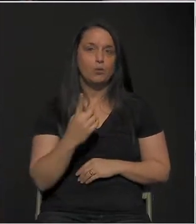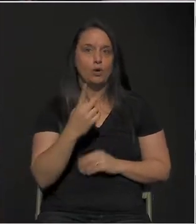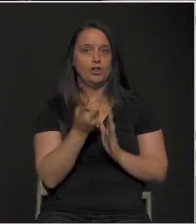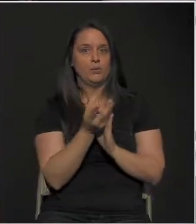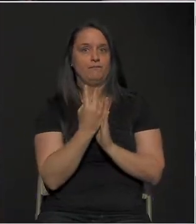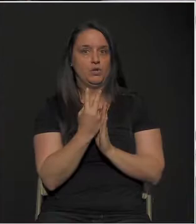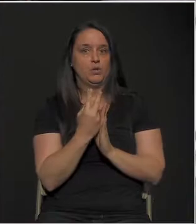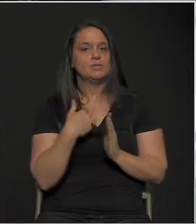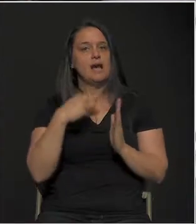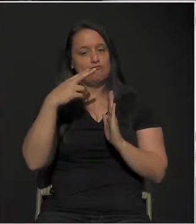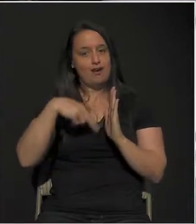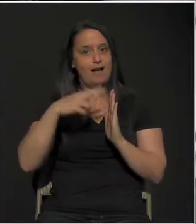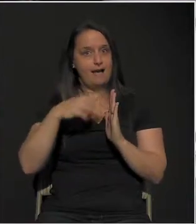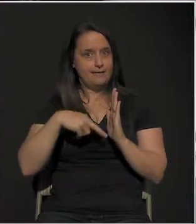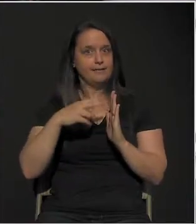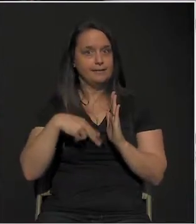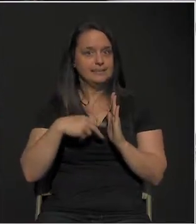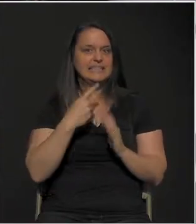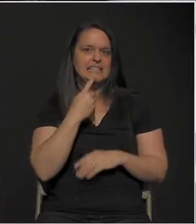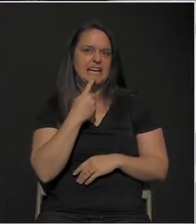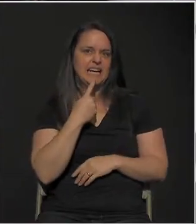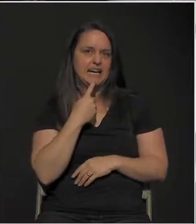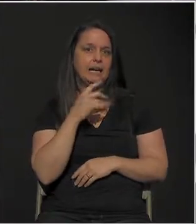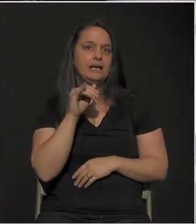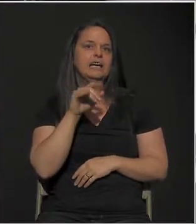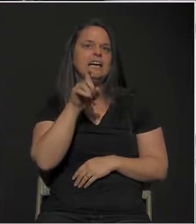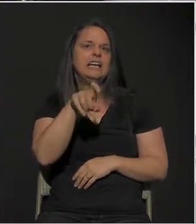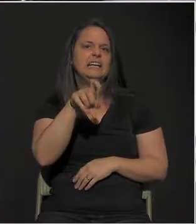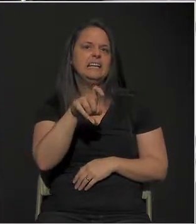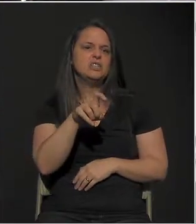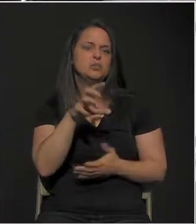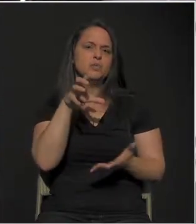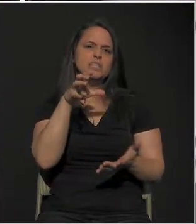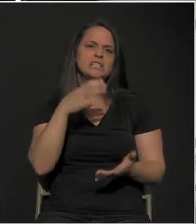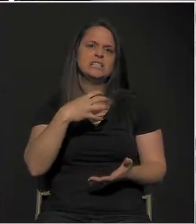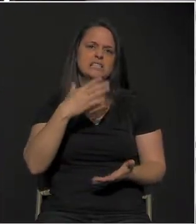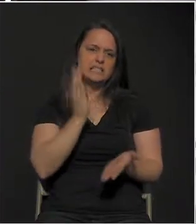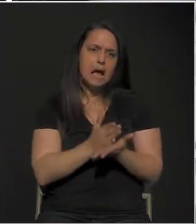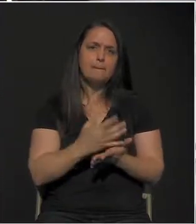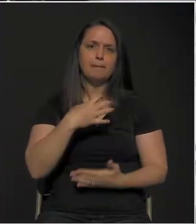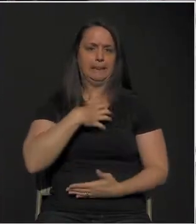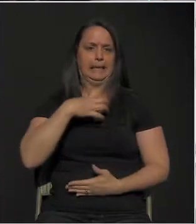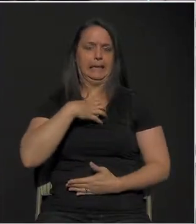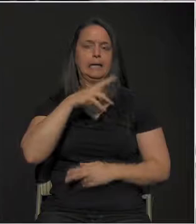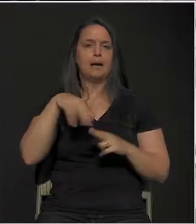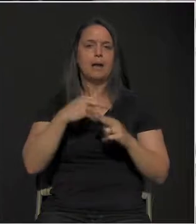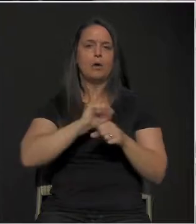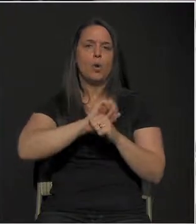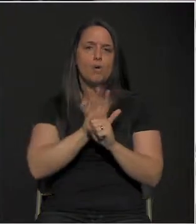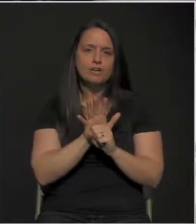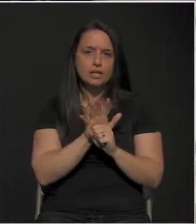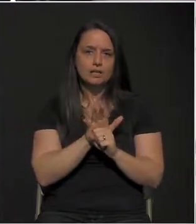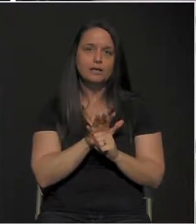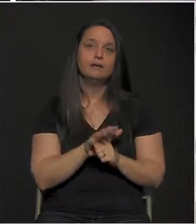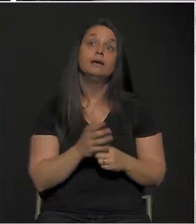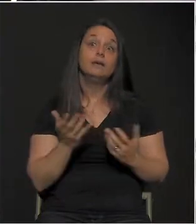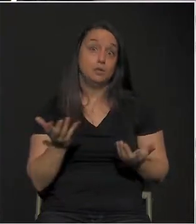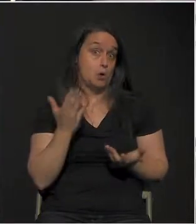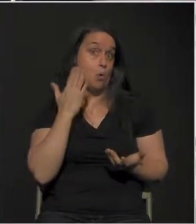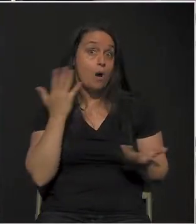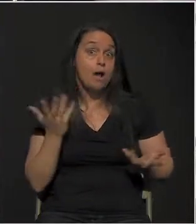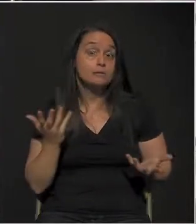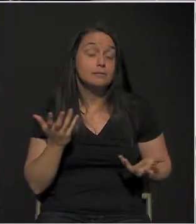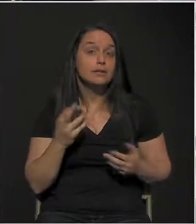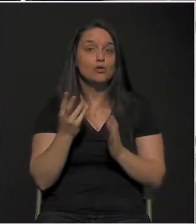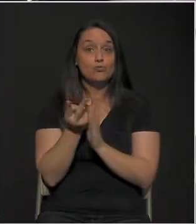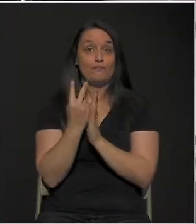I read I read said that he needs to stop complaining about COVID. You know what, reviewer, whoever you